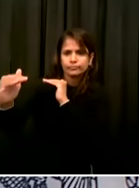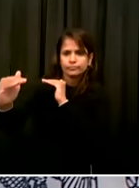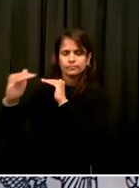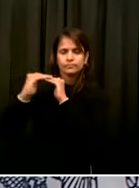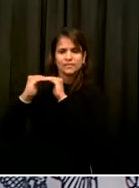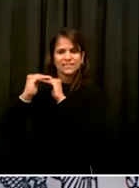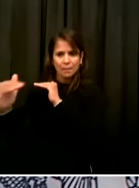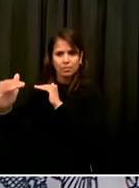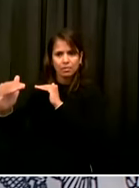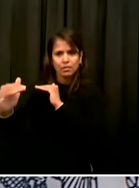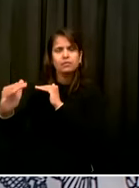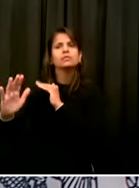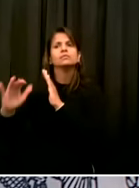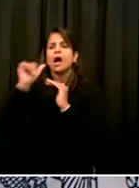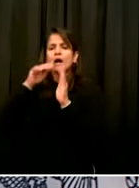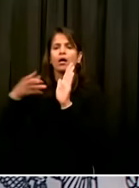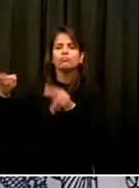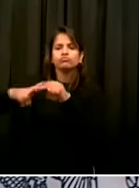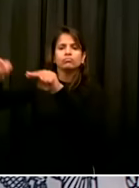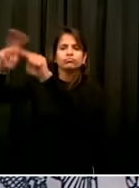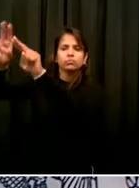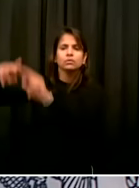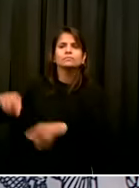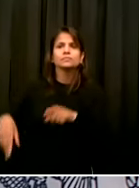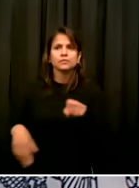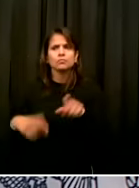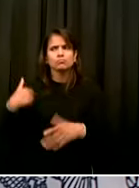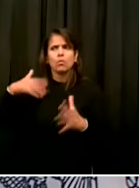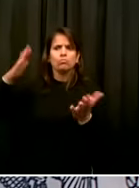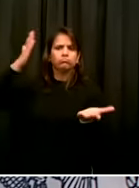Next up, we have Deborah Lee from Manhattan Times.